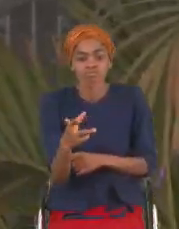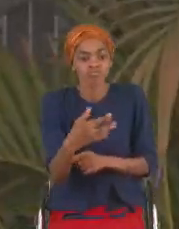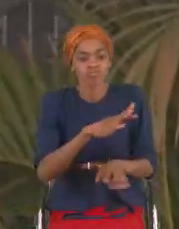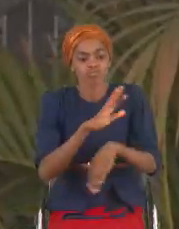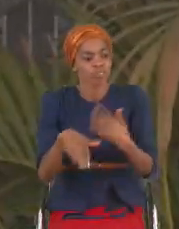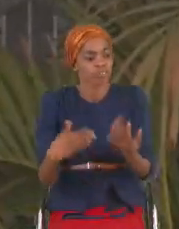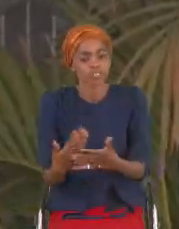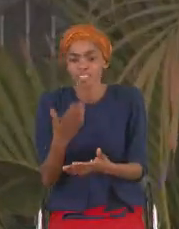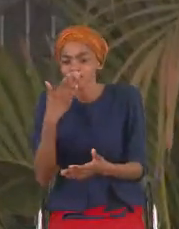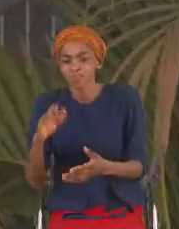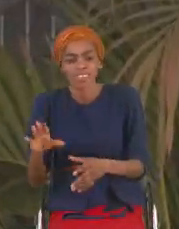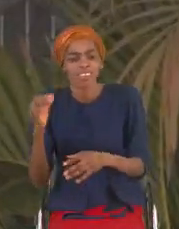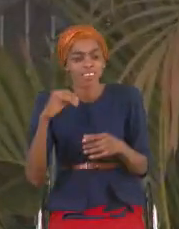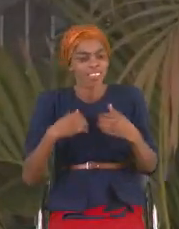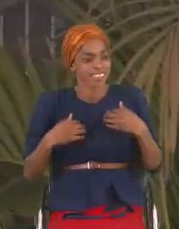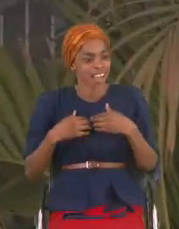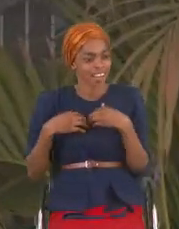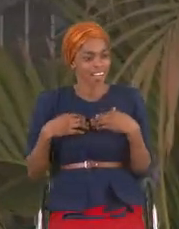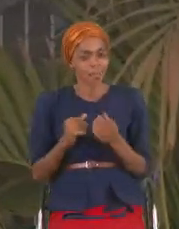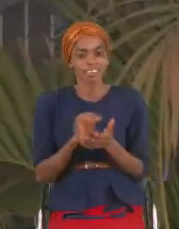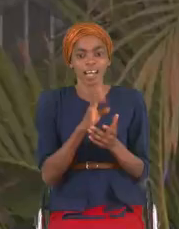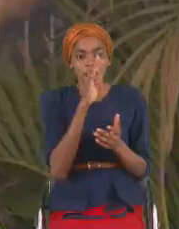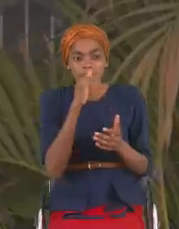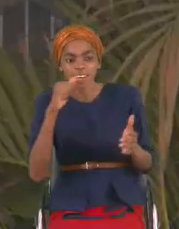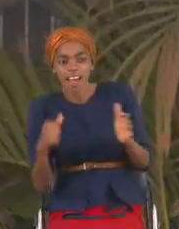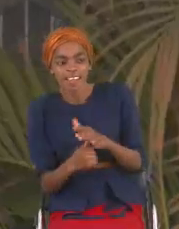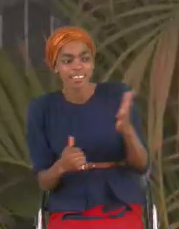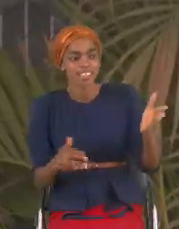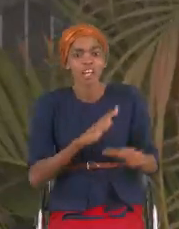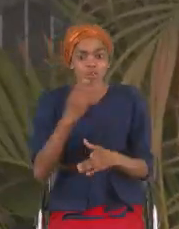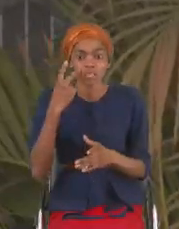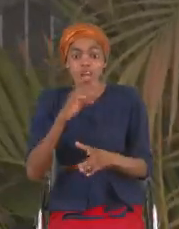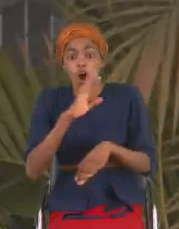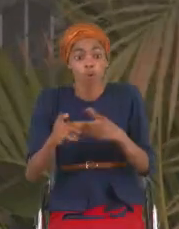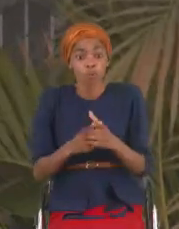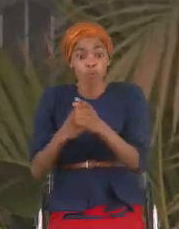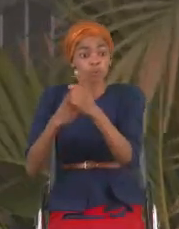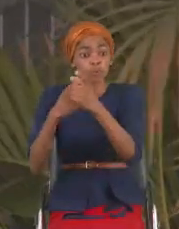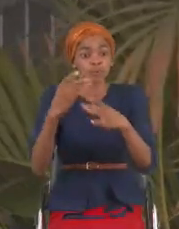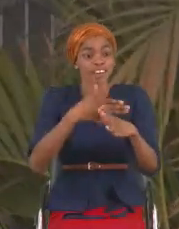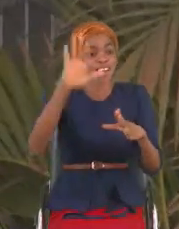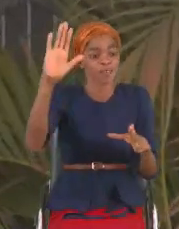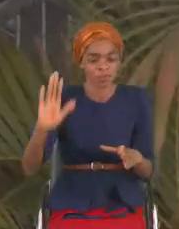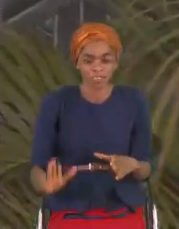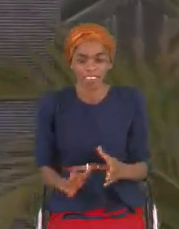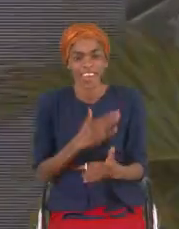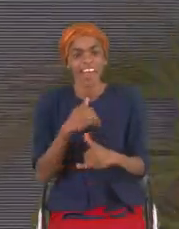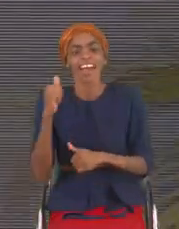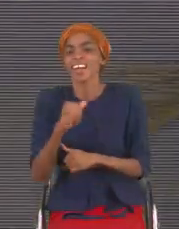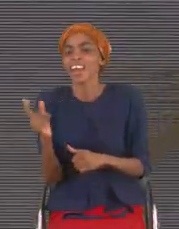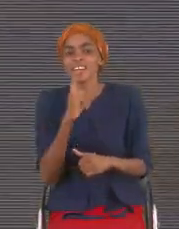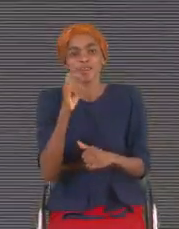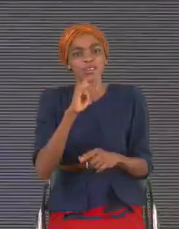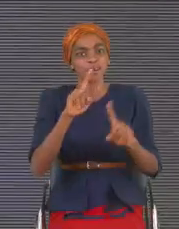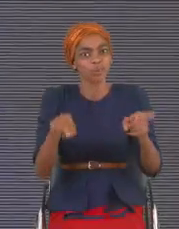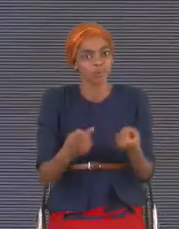the rabbits, whatever, that have been hiding there, you find them running out. And anywhere you go,